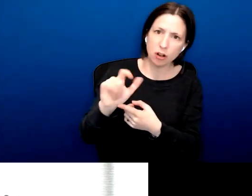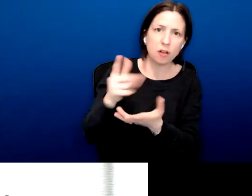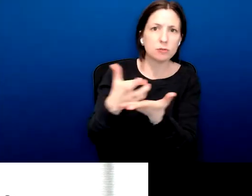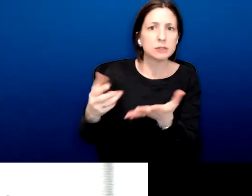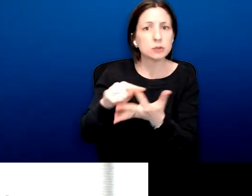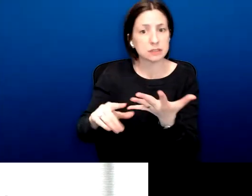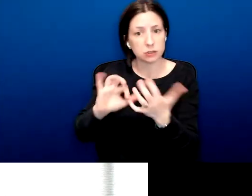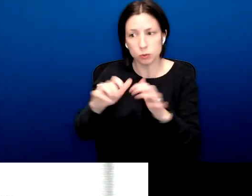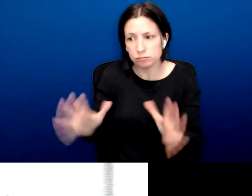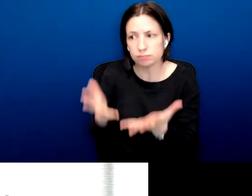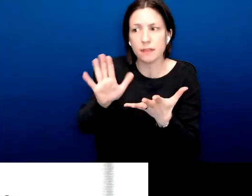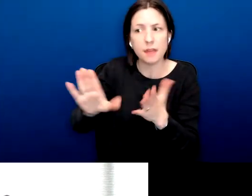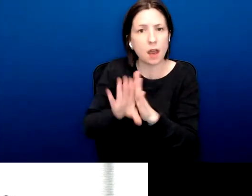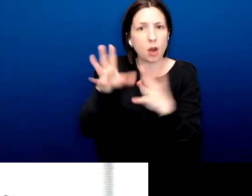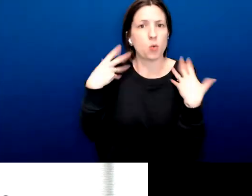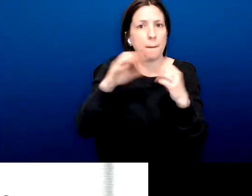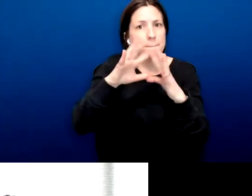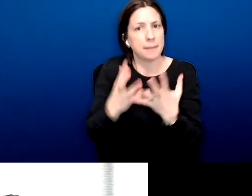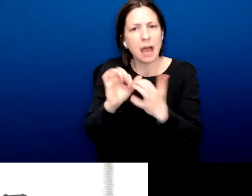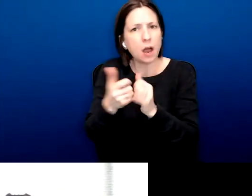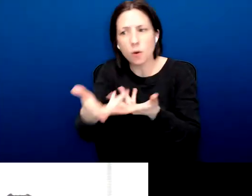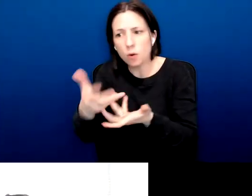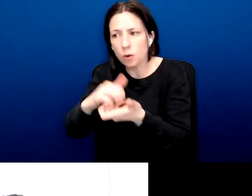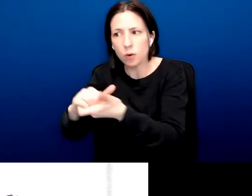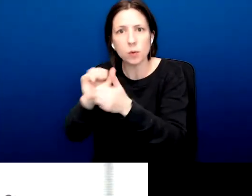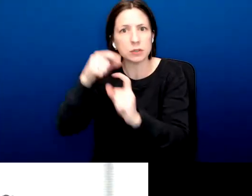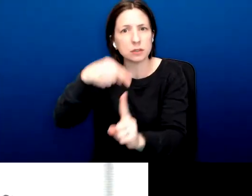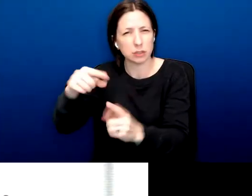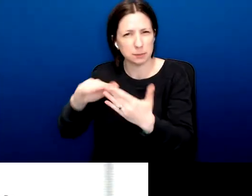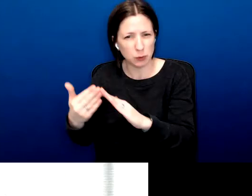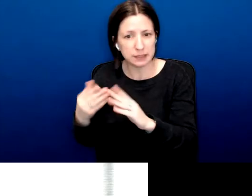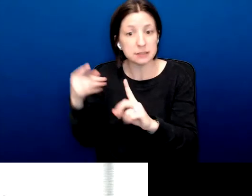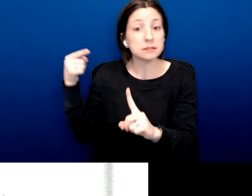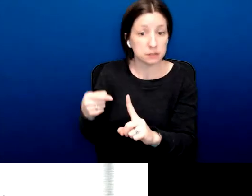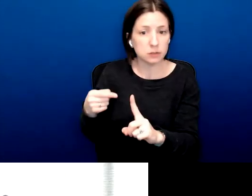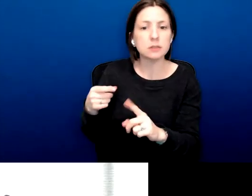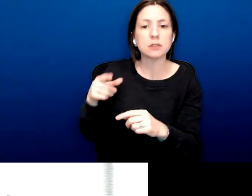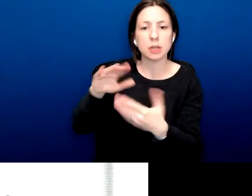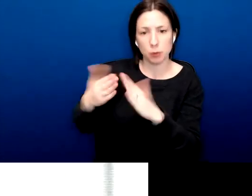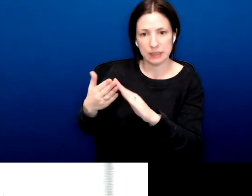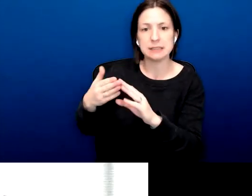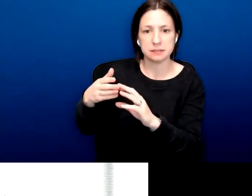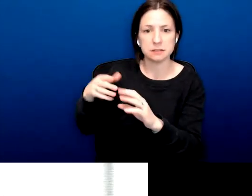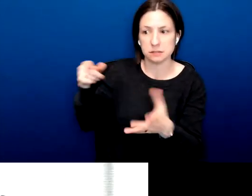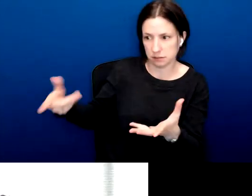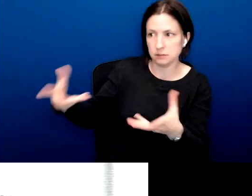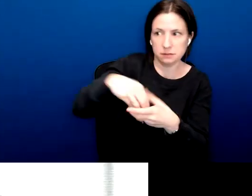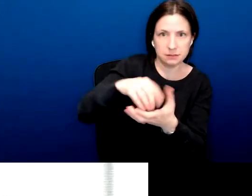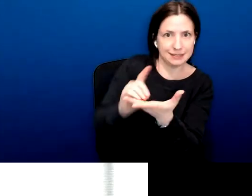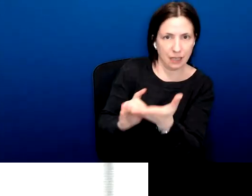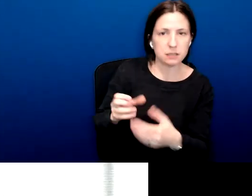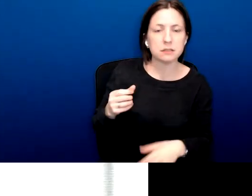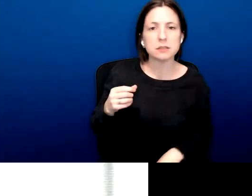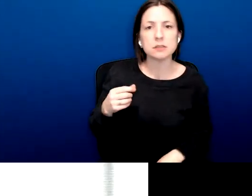digital well-being, and the ways that we engage certain communities, particularly those communities in design. So I think a lot when